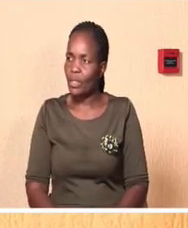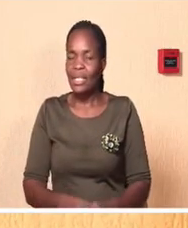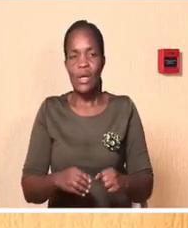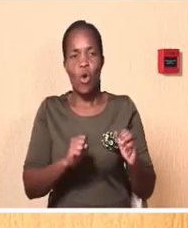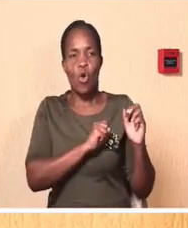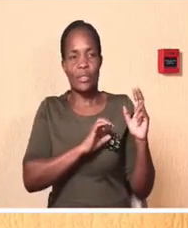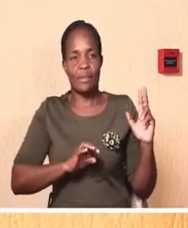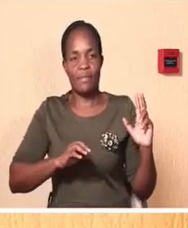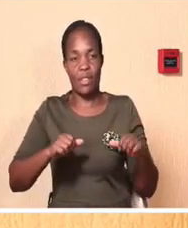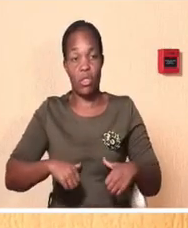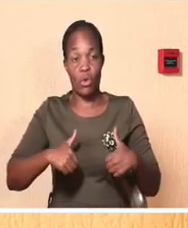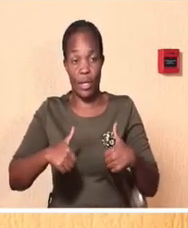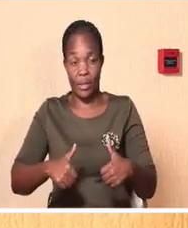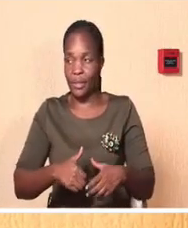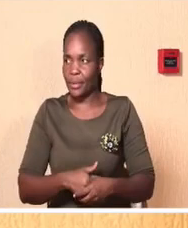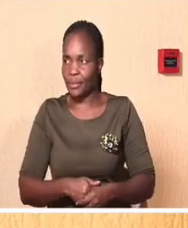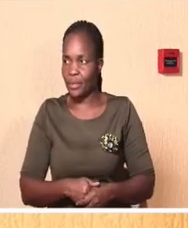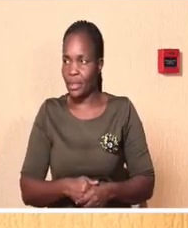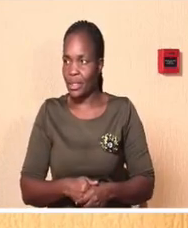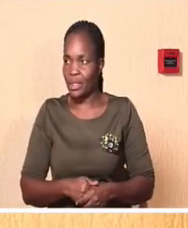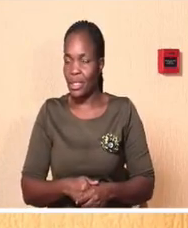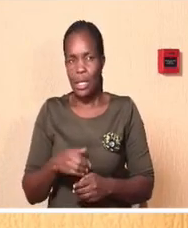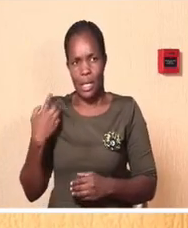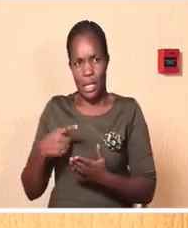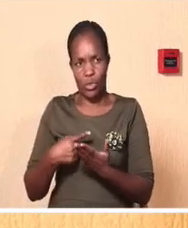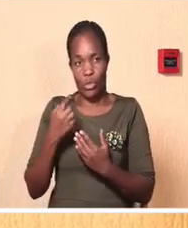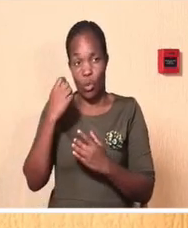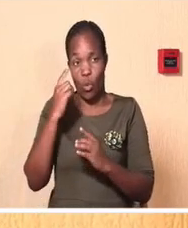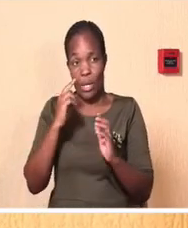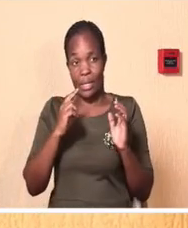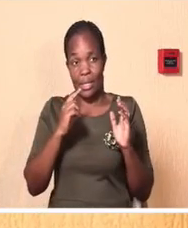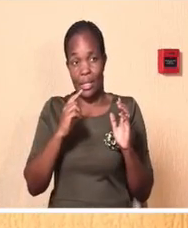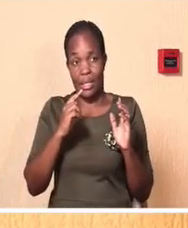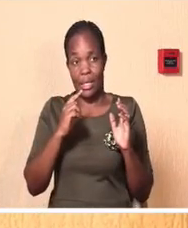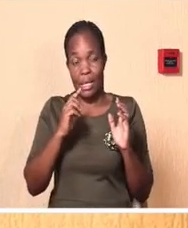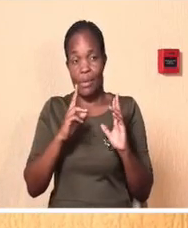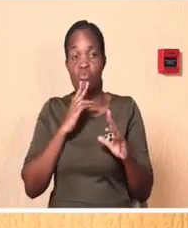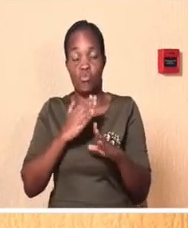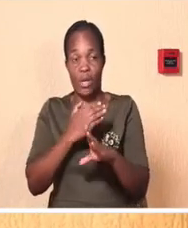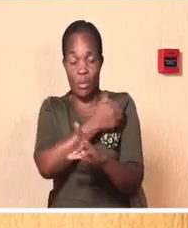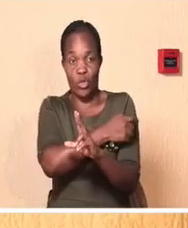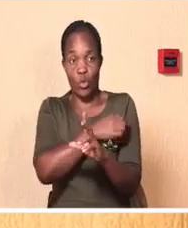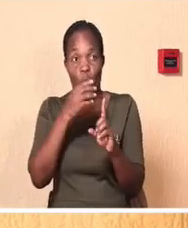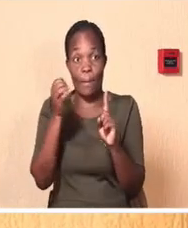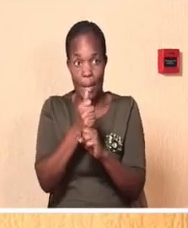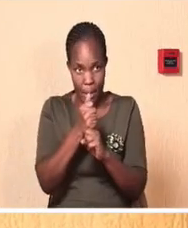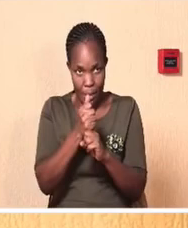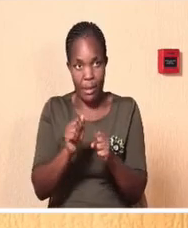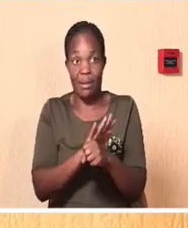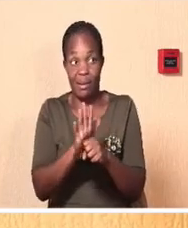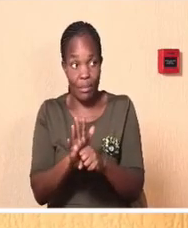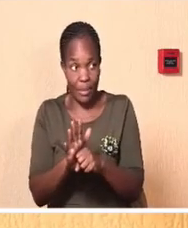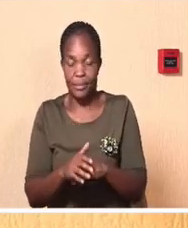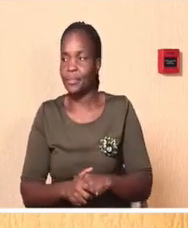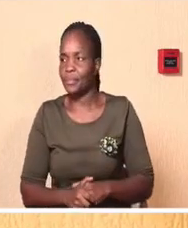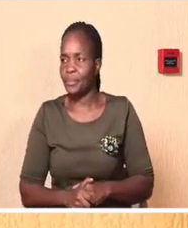We know that one was positively identified last week, a health professional. I'm not sure if it's a nurse or a doctor, but that was one of the statistics